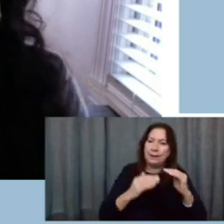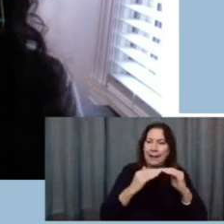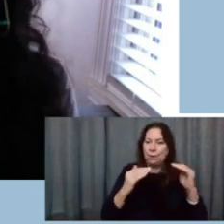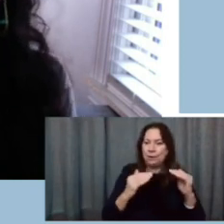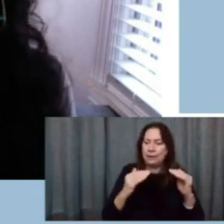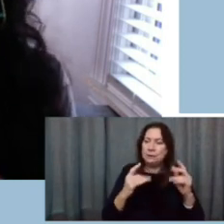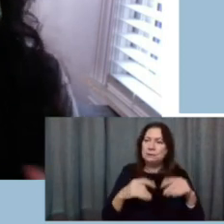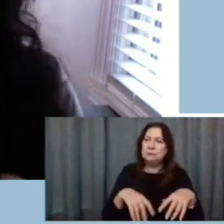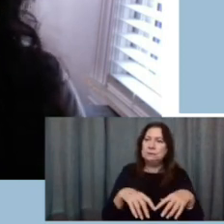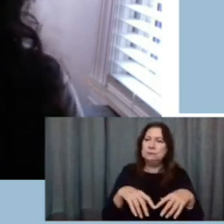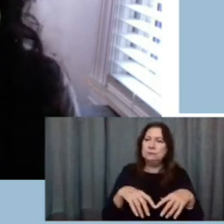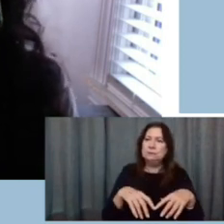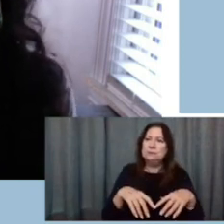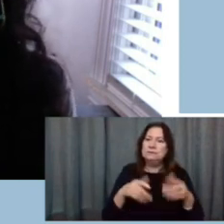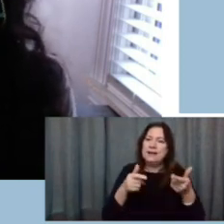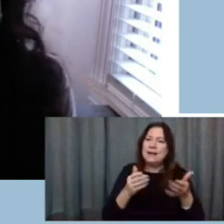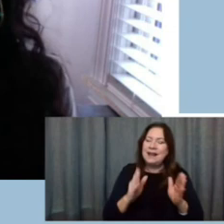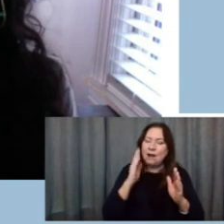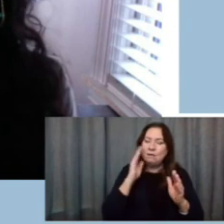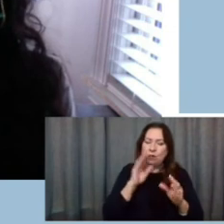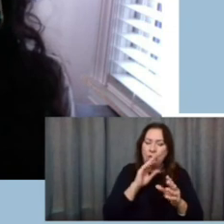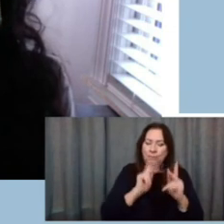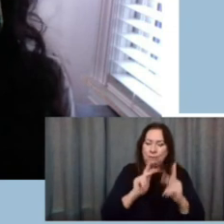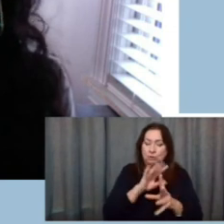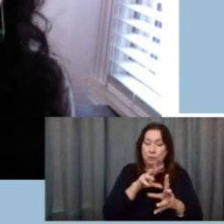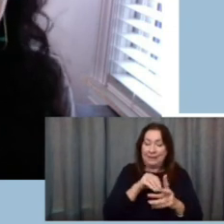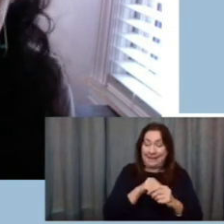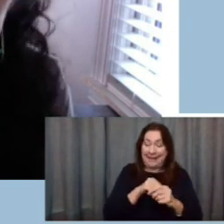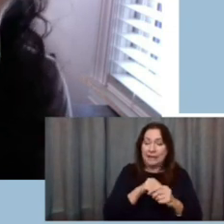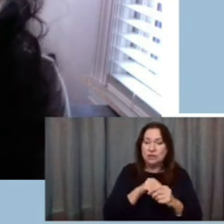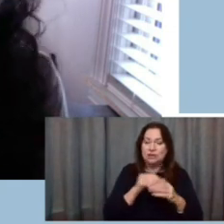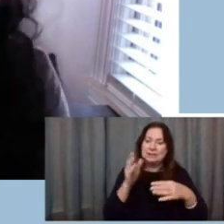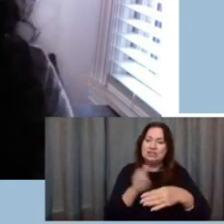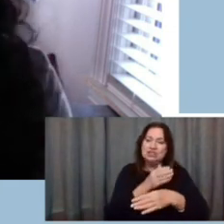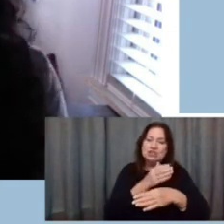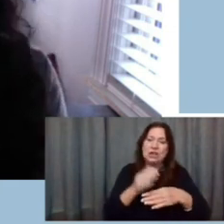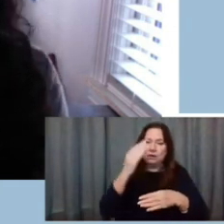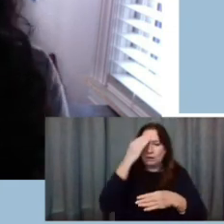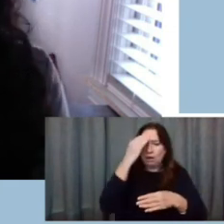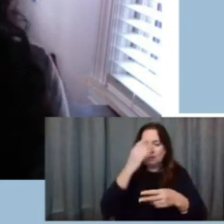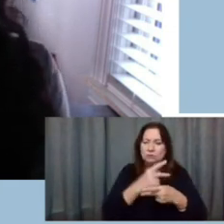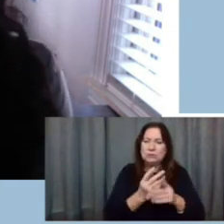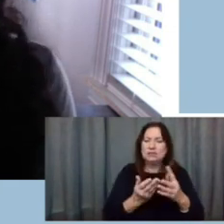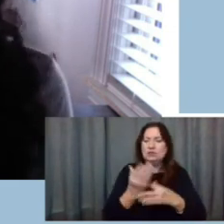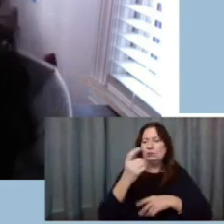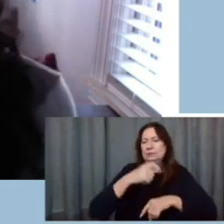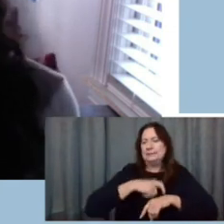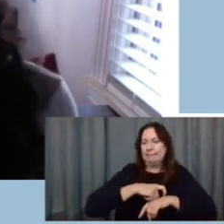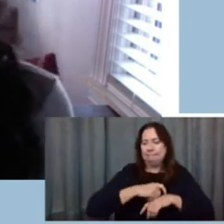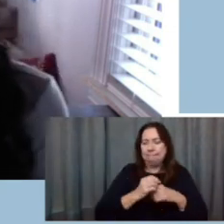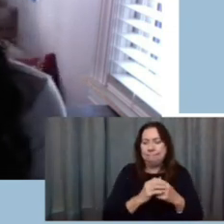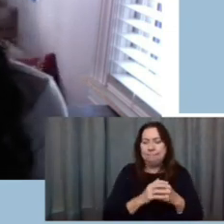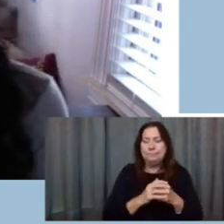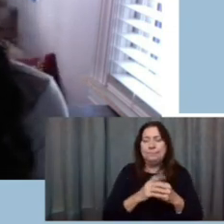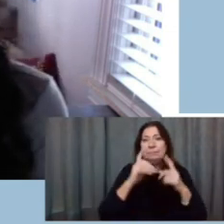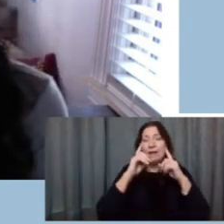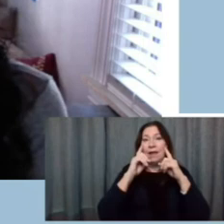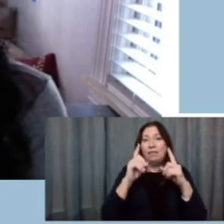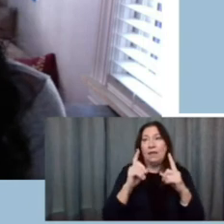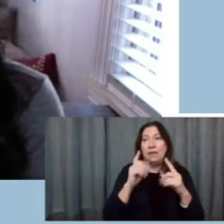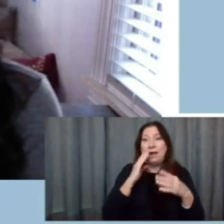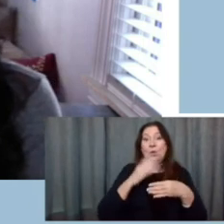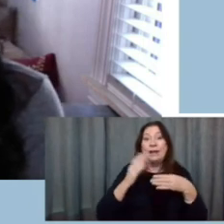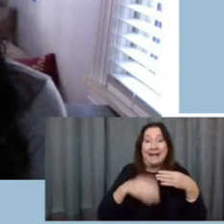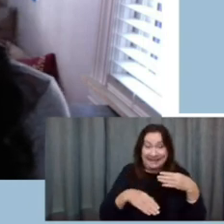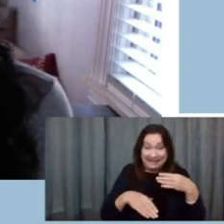justice, that allows for people to engage in a kind of shared knowledge production over time. And I think I'll just end by saying